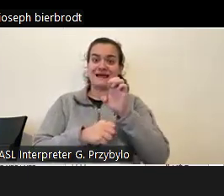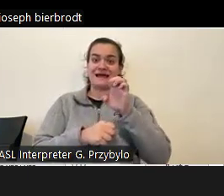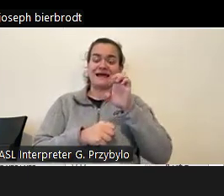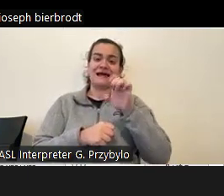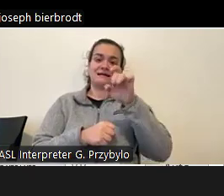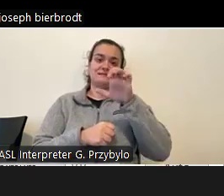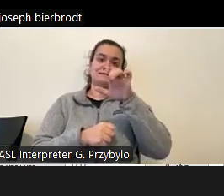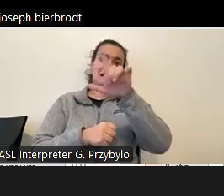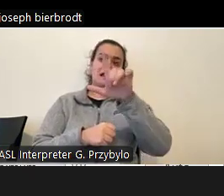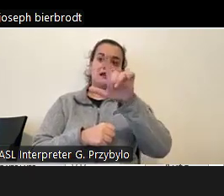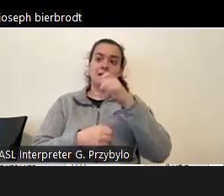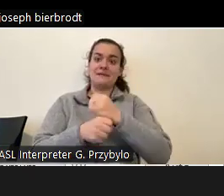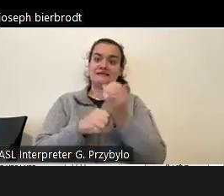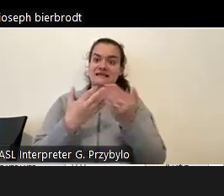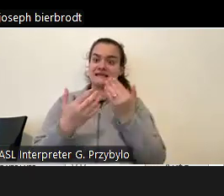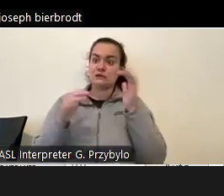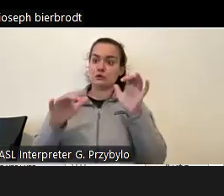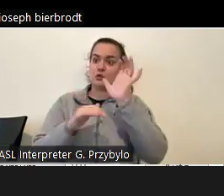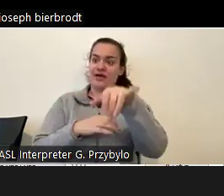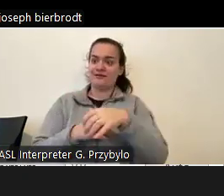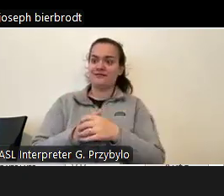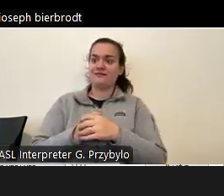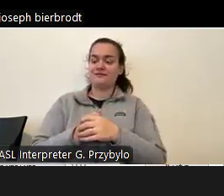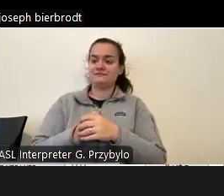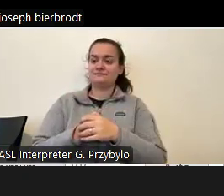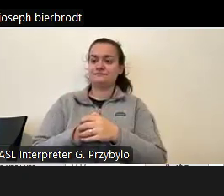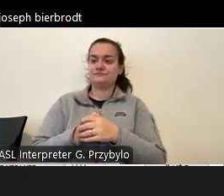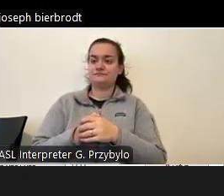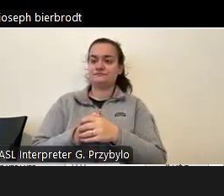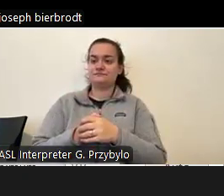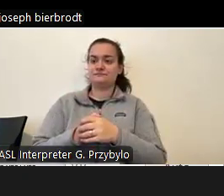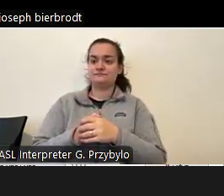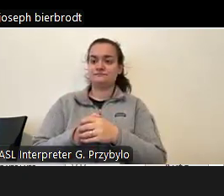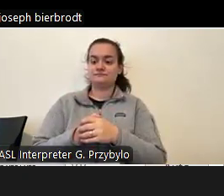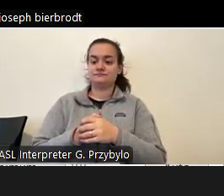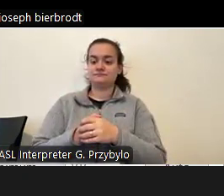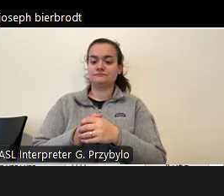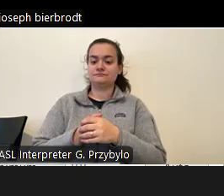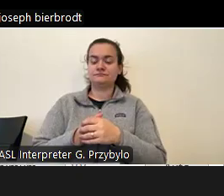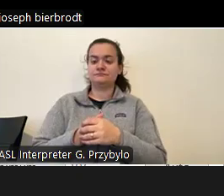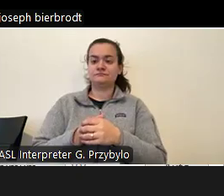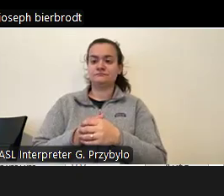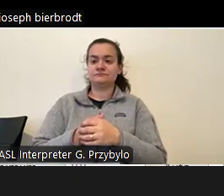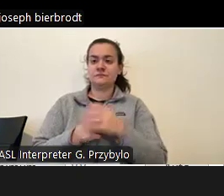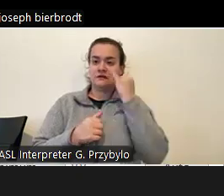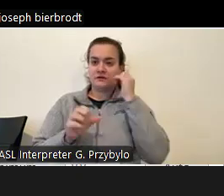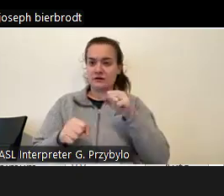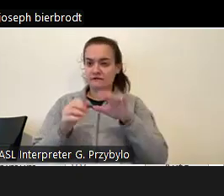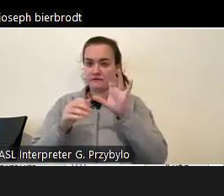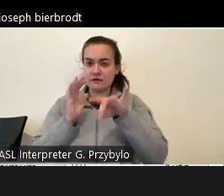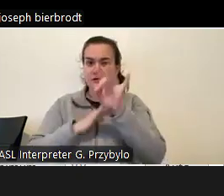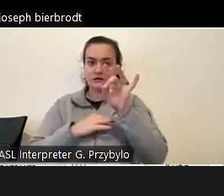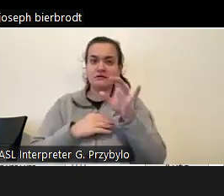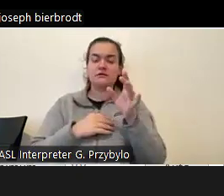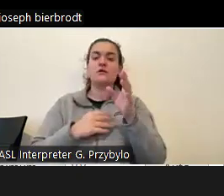it kind of easy to do that, provided I can get my scale over here. So what I'm going to do is I'm going to change